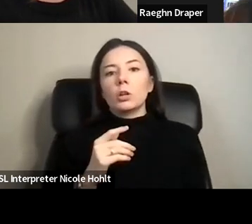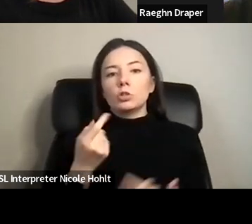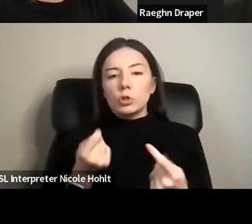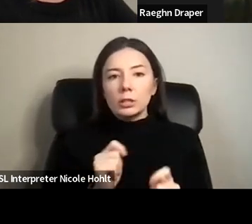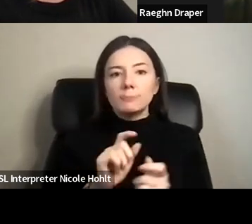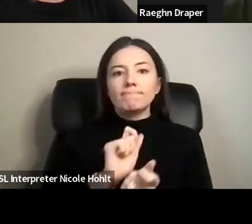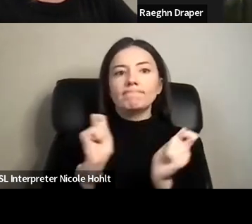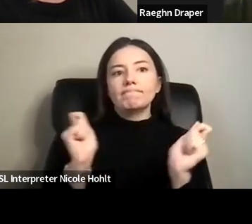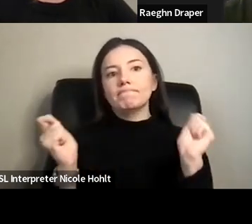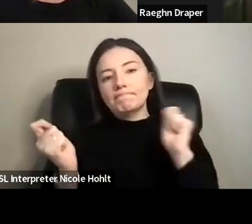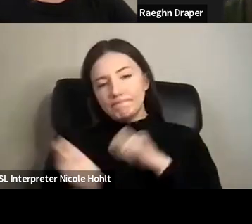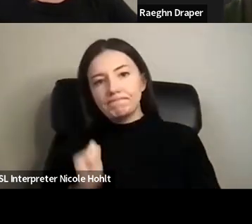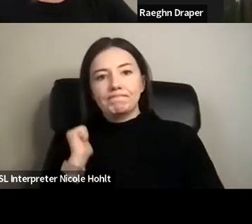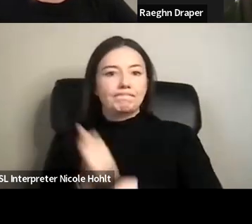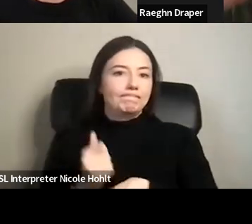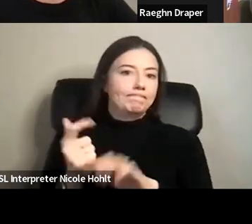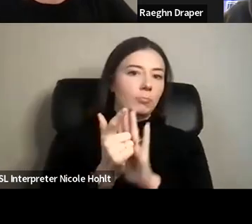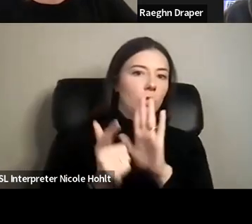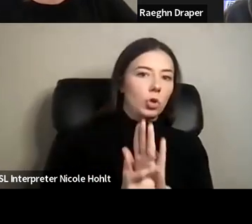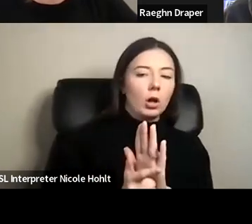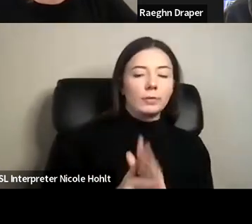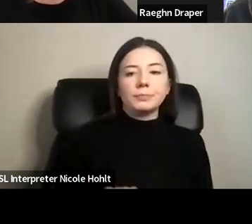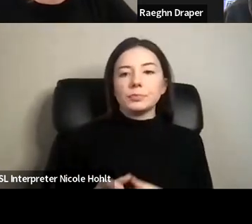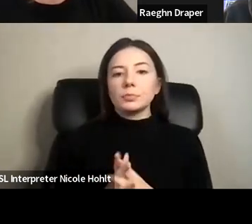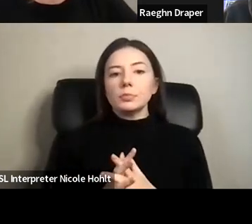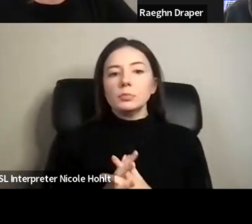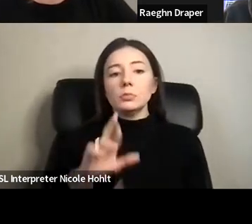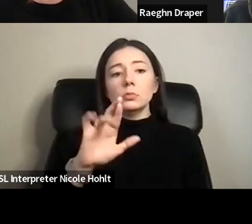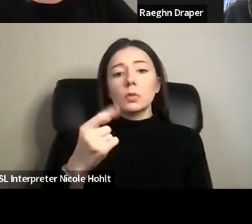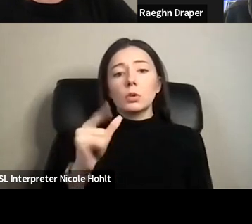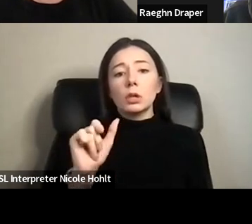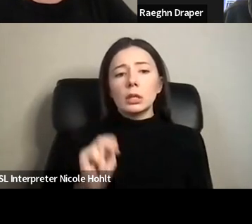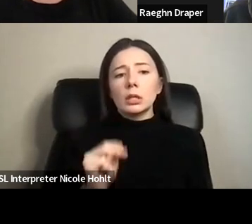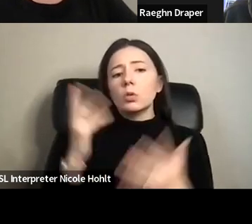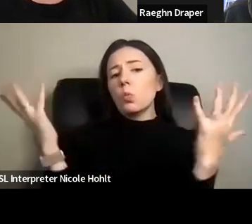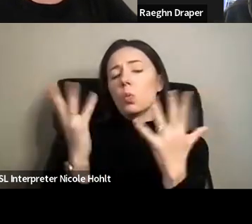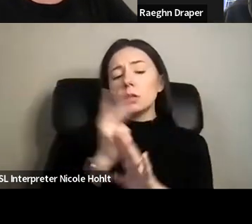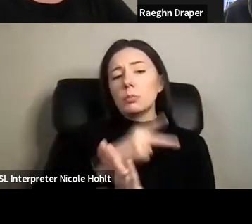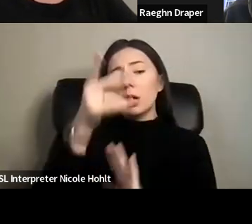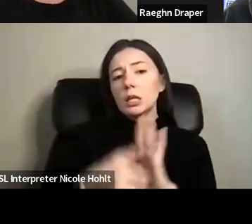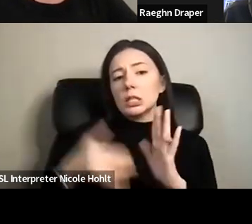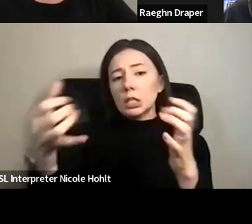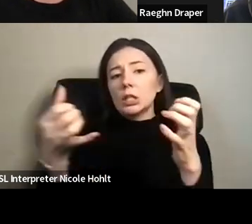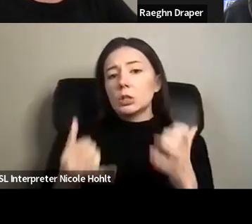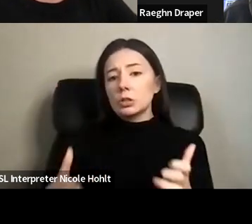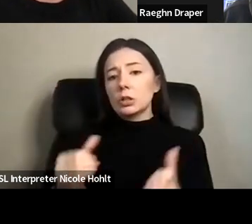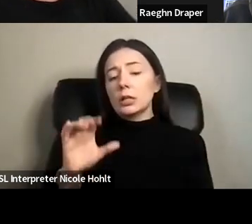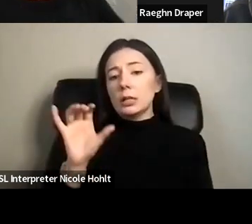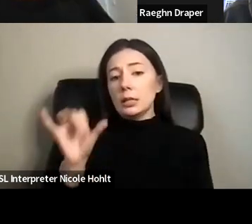Illinois. Thank you for that. Raeghn, what are the current projects CHAD is working on?